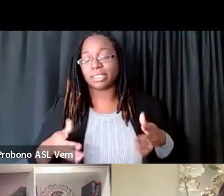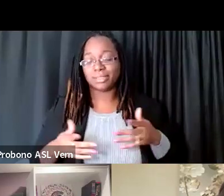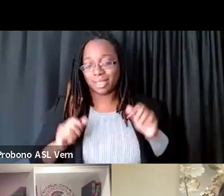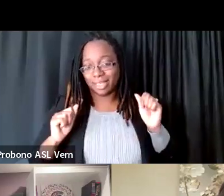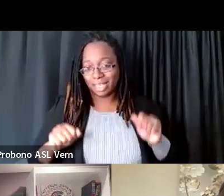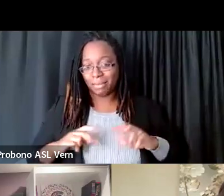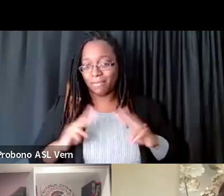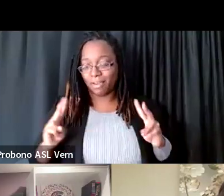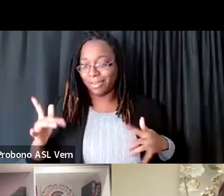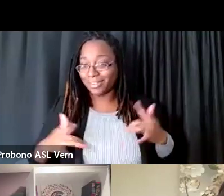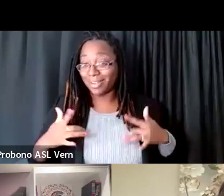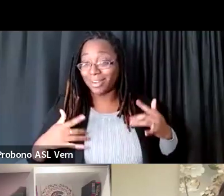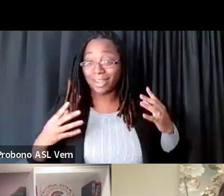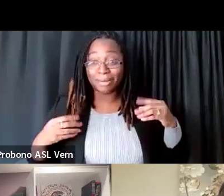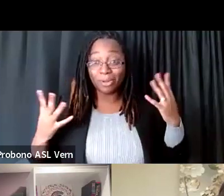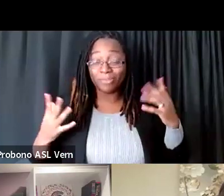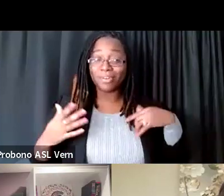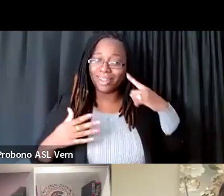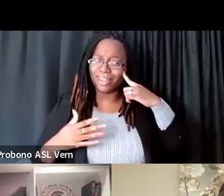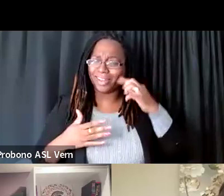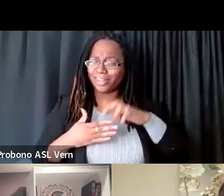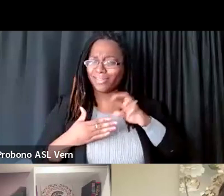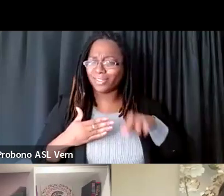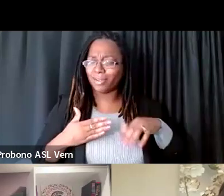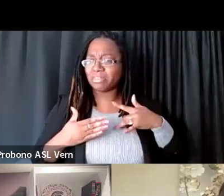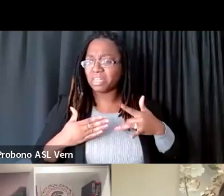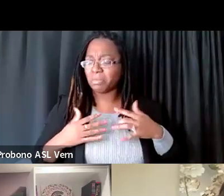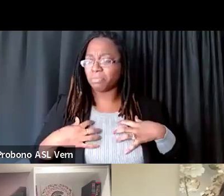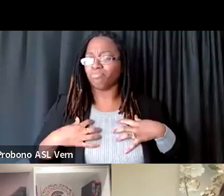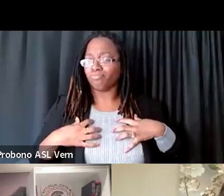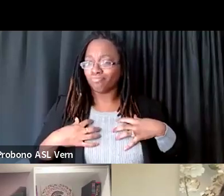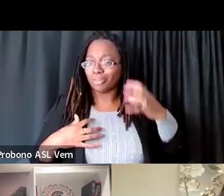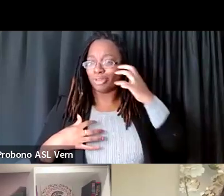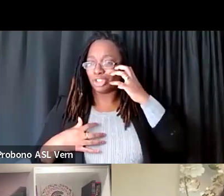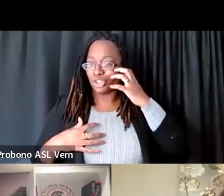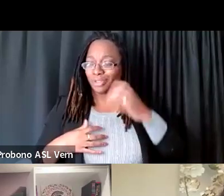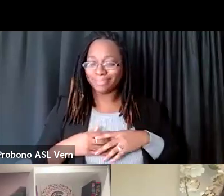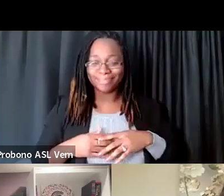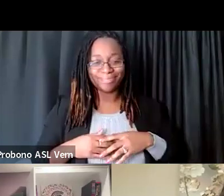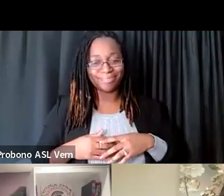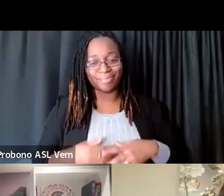exciting and beautiful. And I think the results are often really rich and layered.